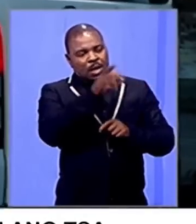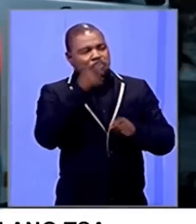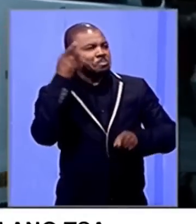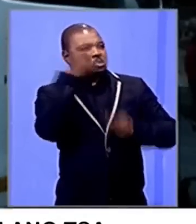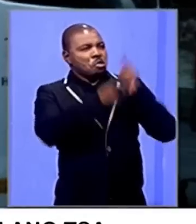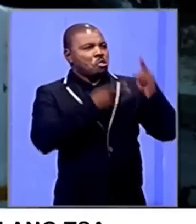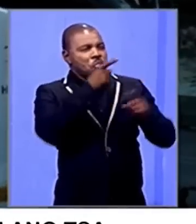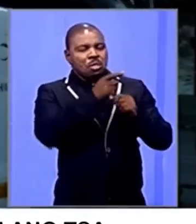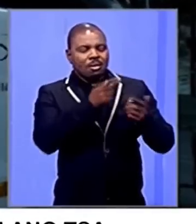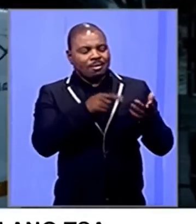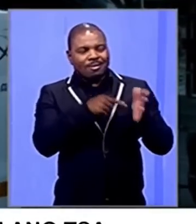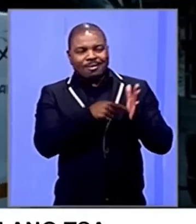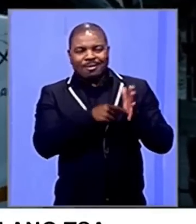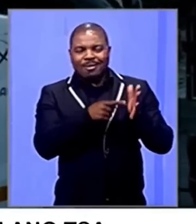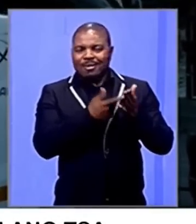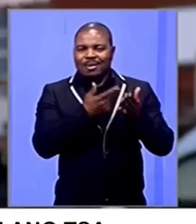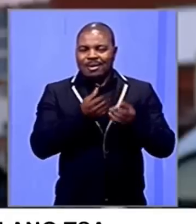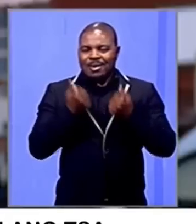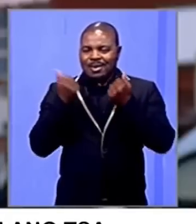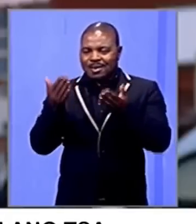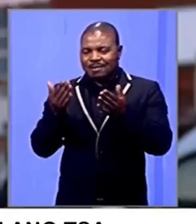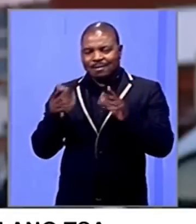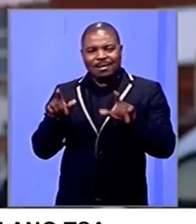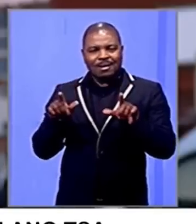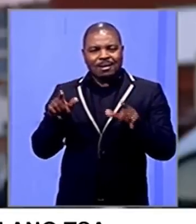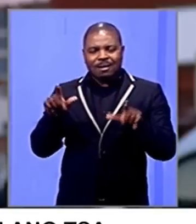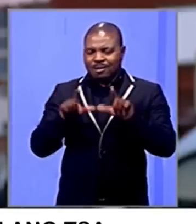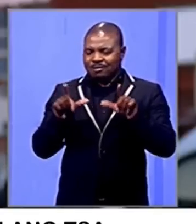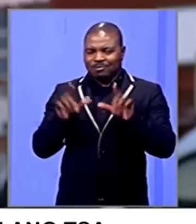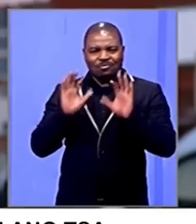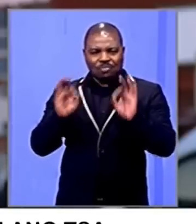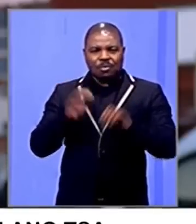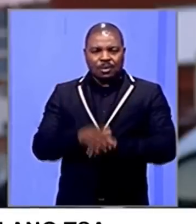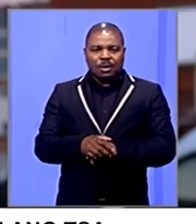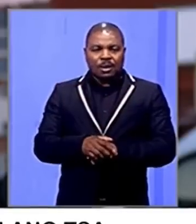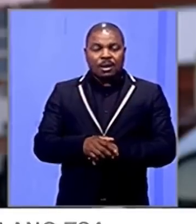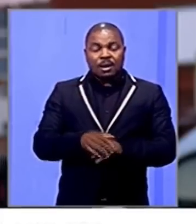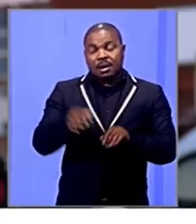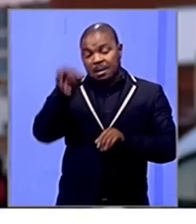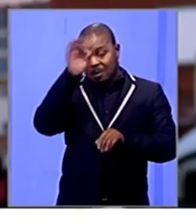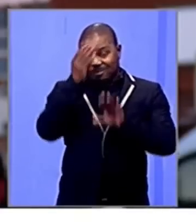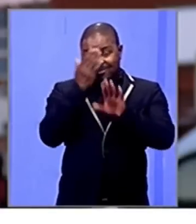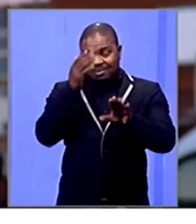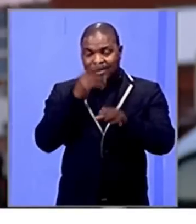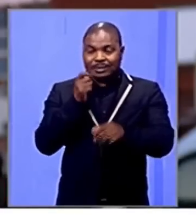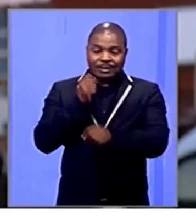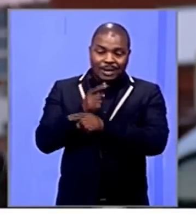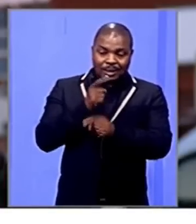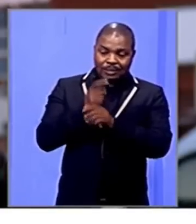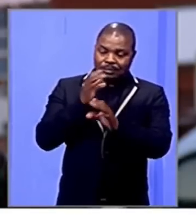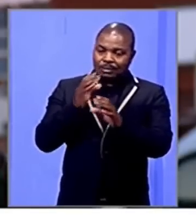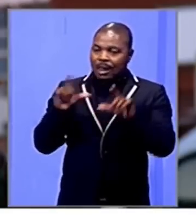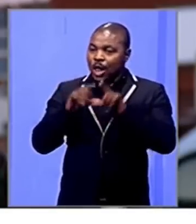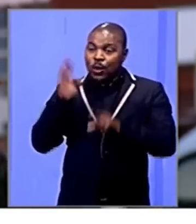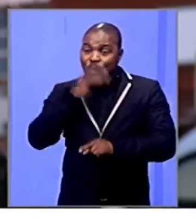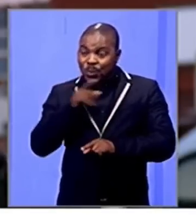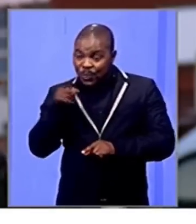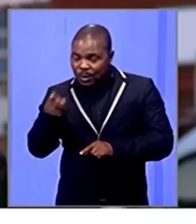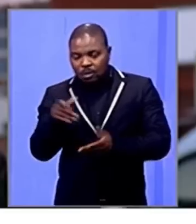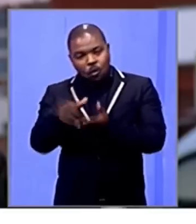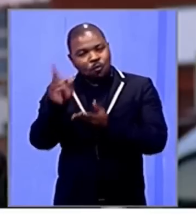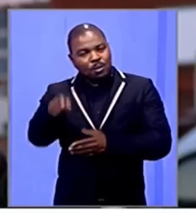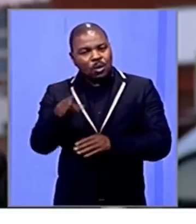boqhekanyetsi phanong ya mangolo a tshebetso. Ke mmereko wa di-traffic le mapolisi go tla bontsha dikhumi tse di seng mo tseleng dikhumi tse dingwe ga dina